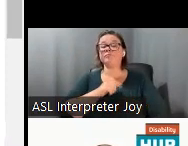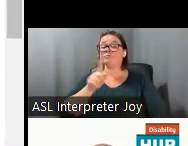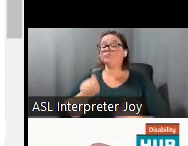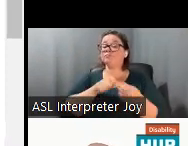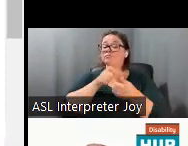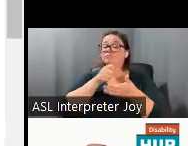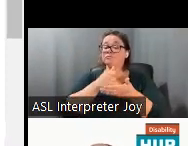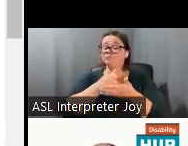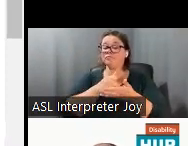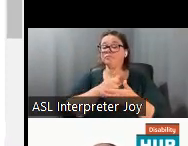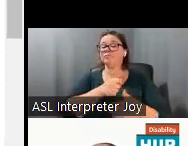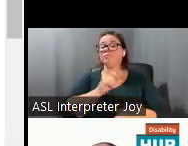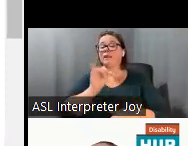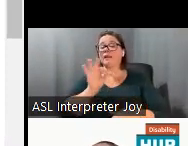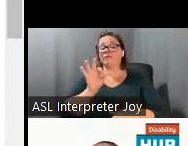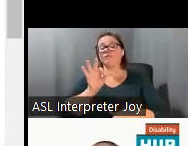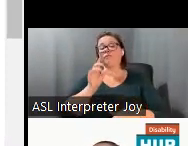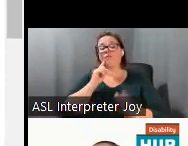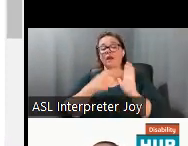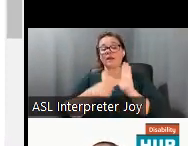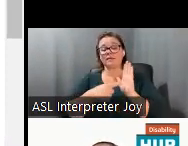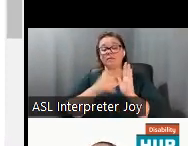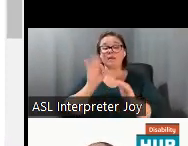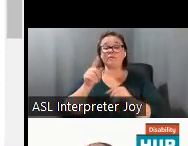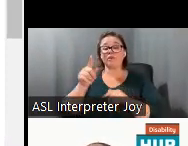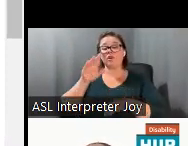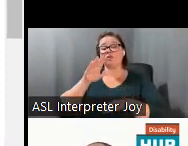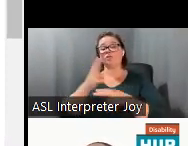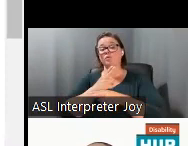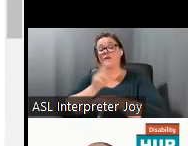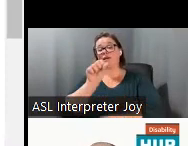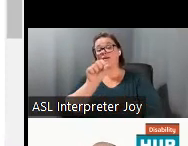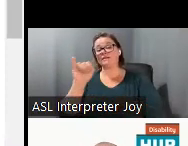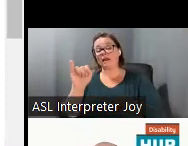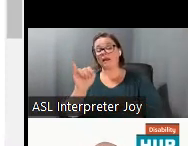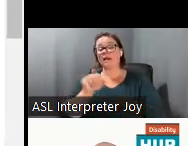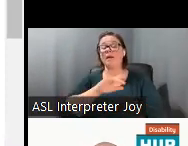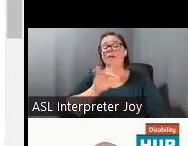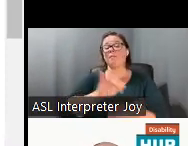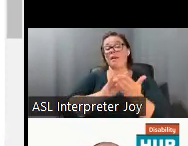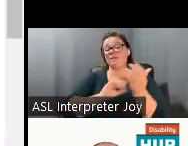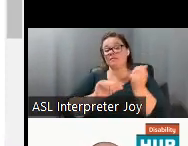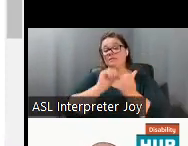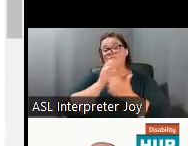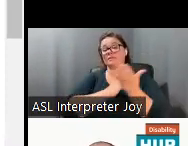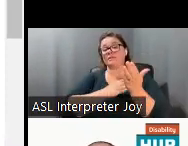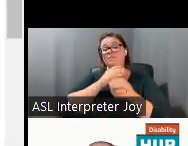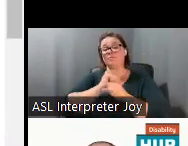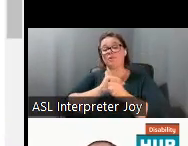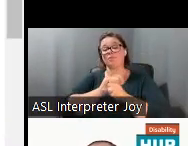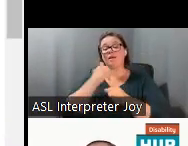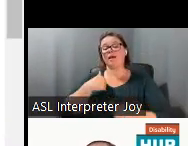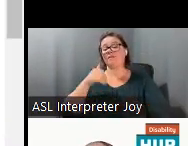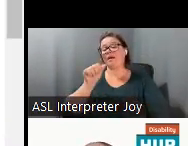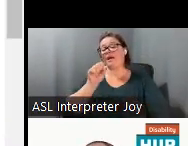if for example, if either you're on SSI, you're on medical assistance, some of those programs have asset limits for how much you can have